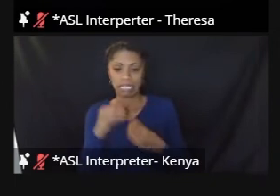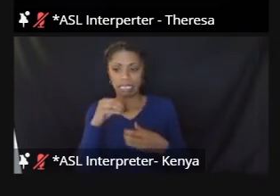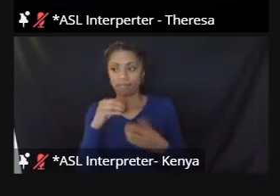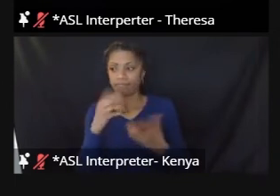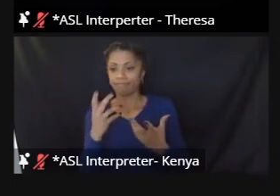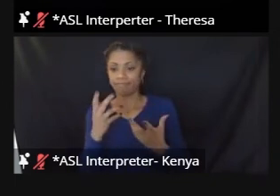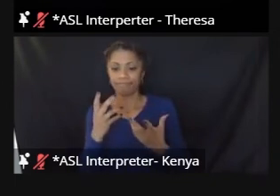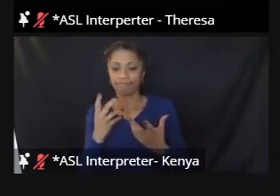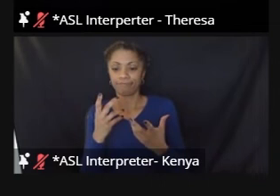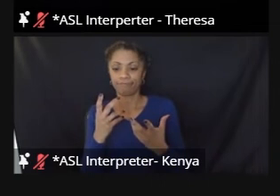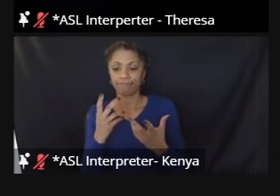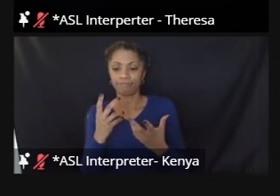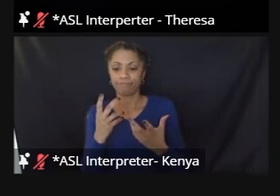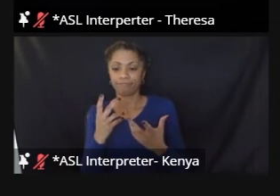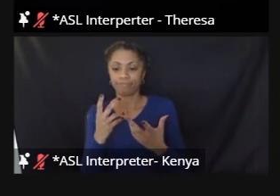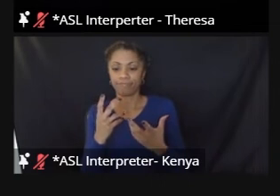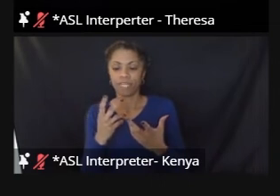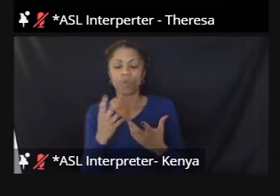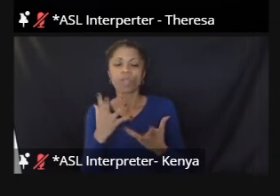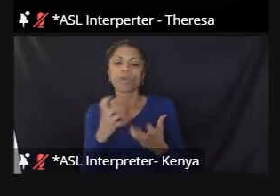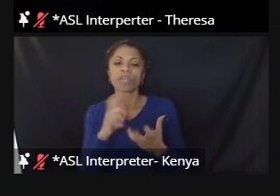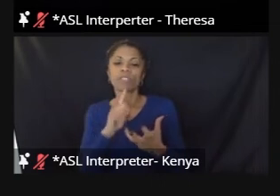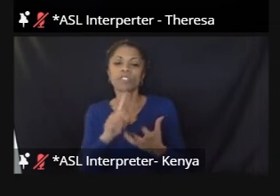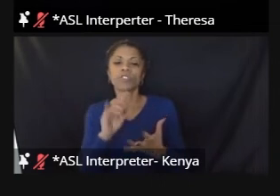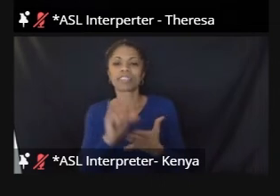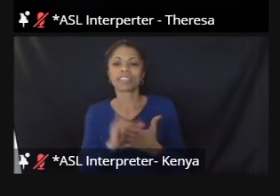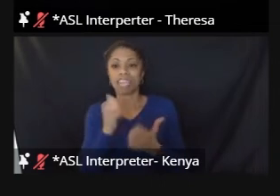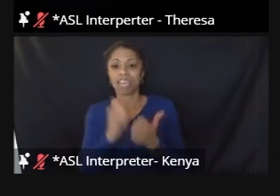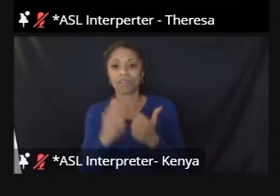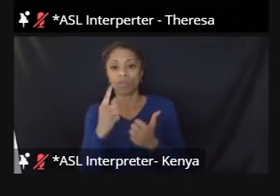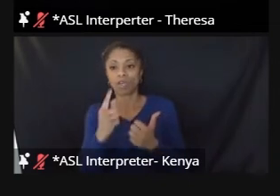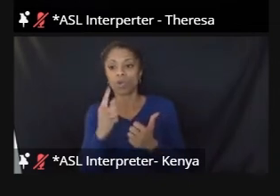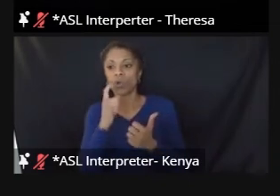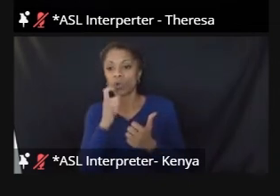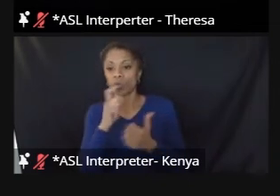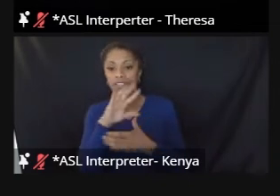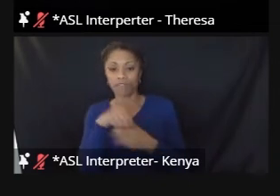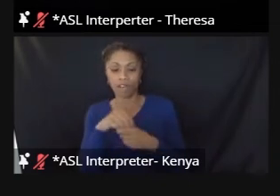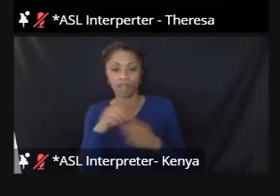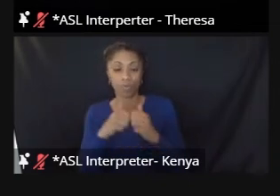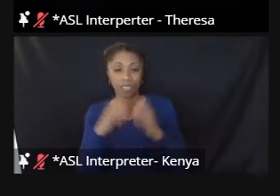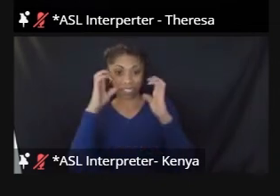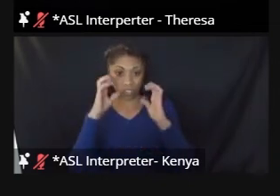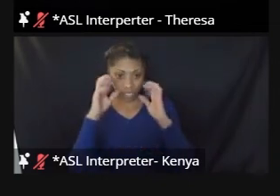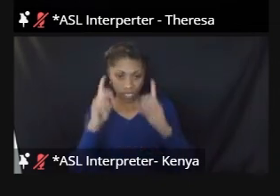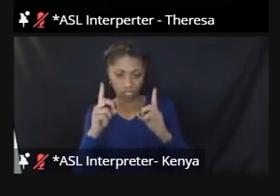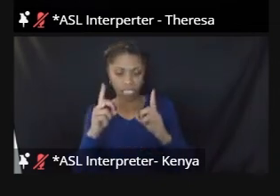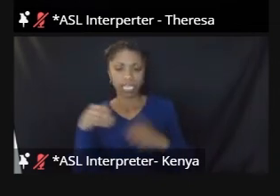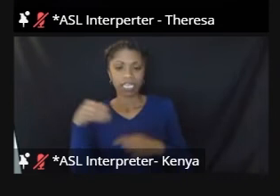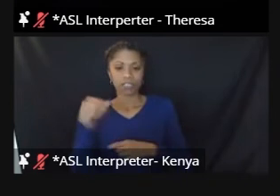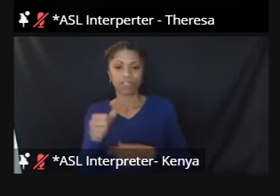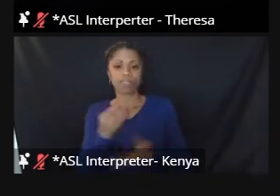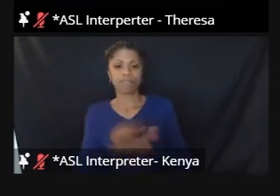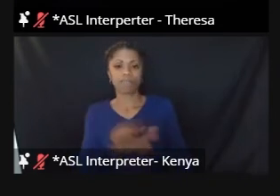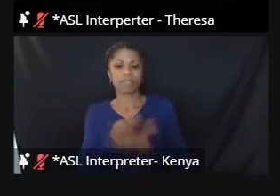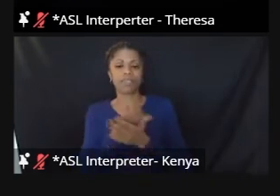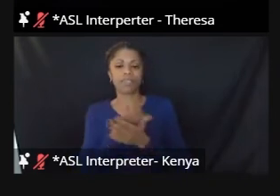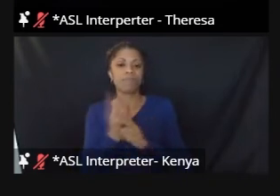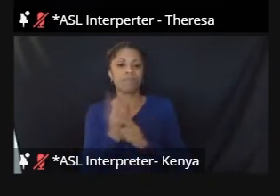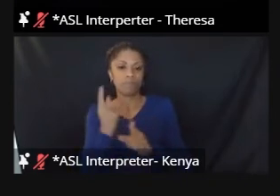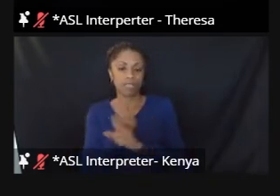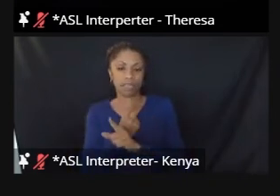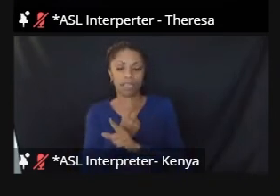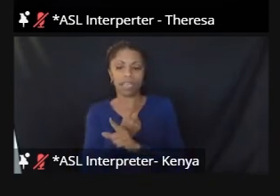education, spending money in an equitable way. And this is an area where we really need your help to think about how will we